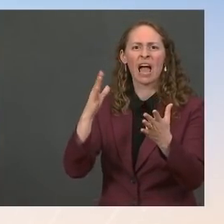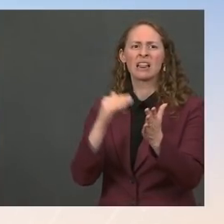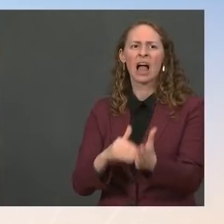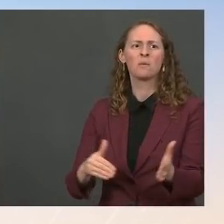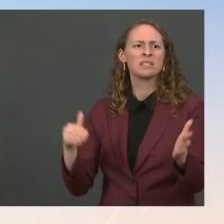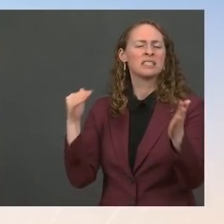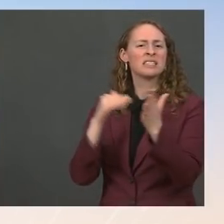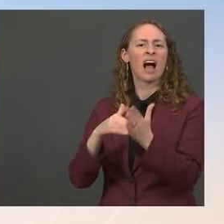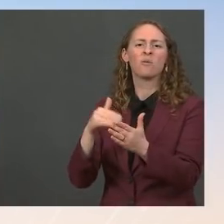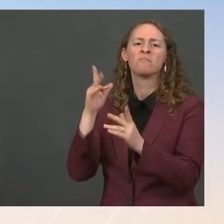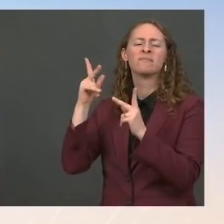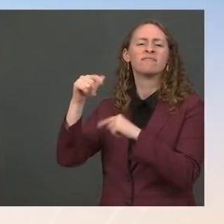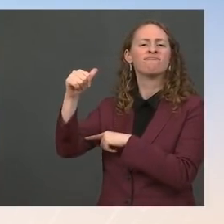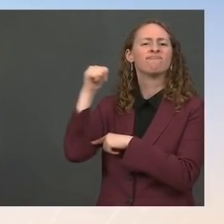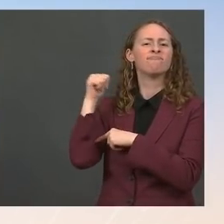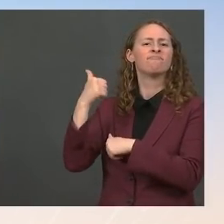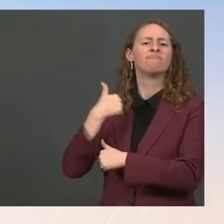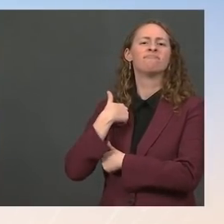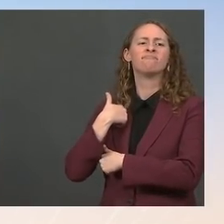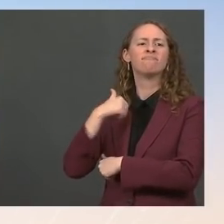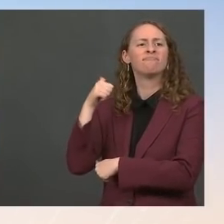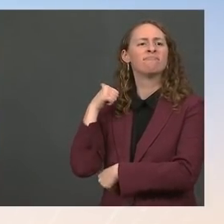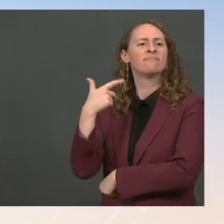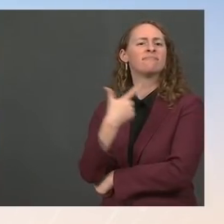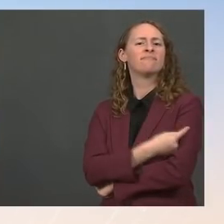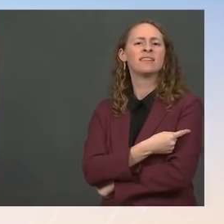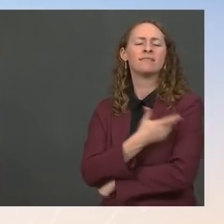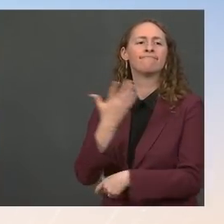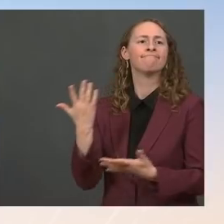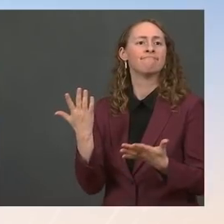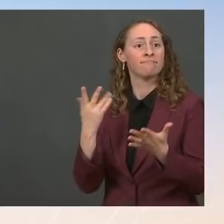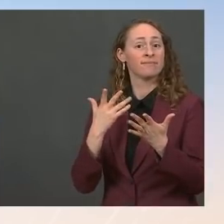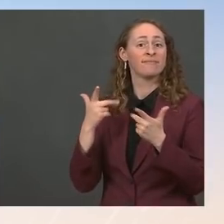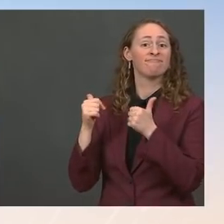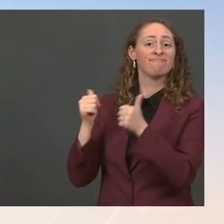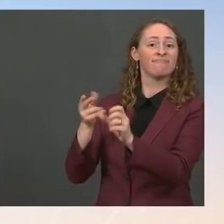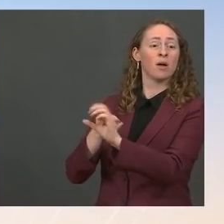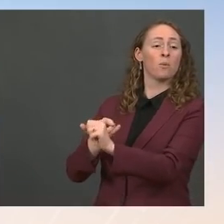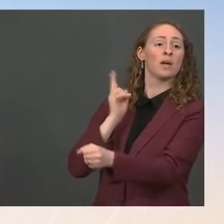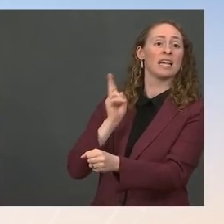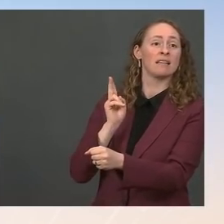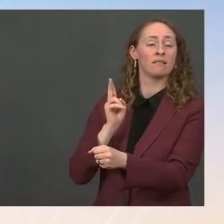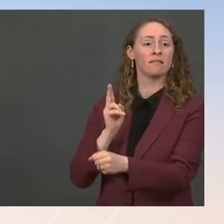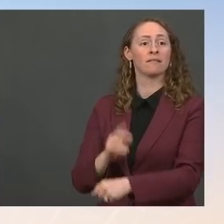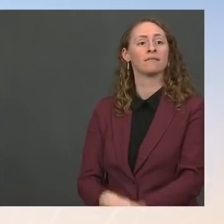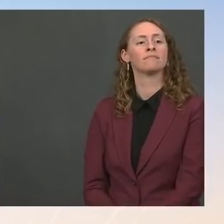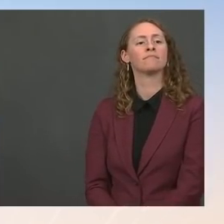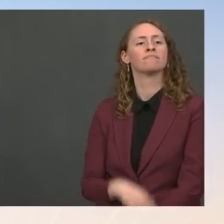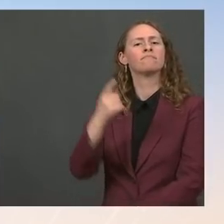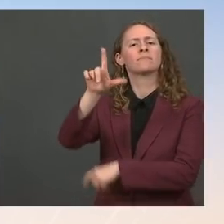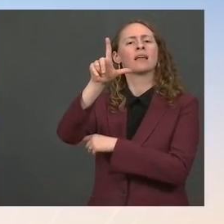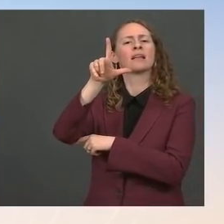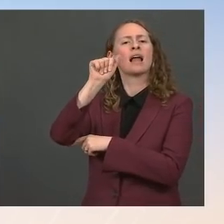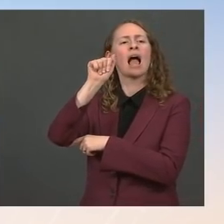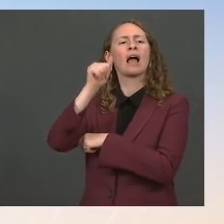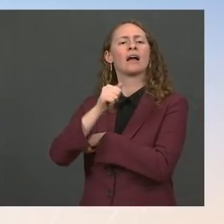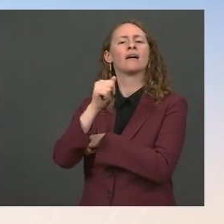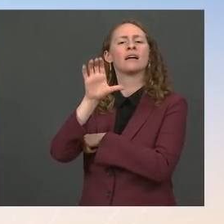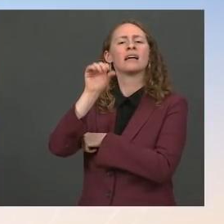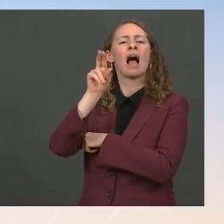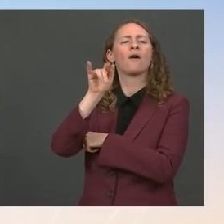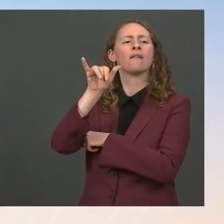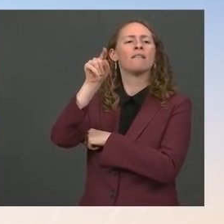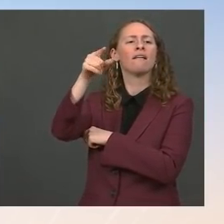about possible military readiness. The L.A. County Sheriff says that 5 to 10% of their